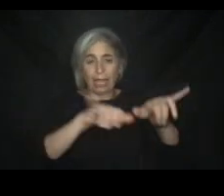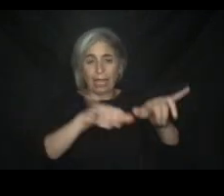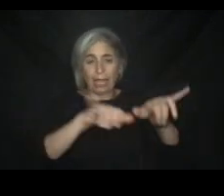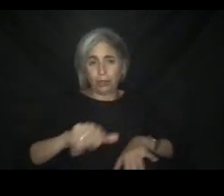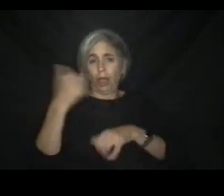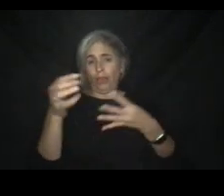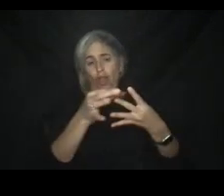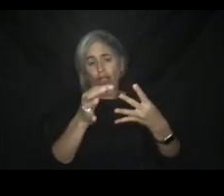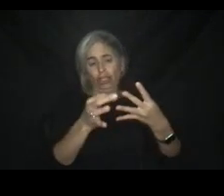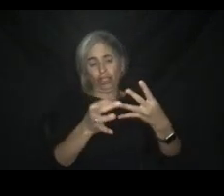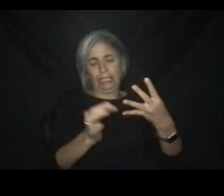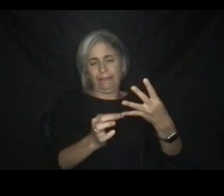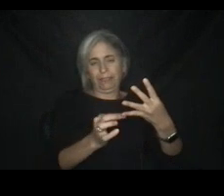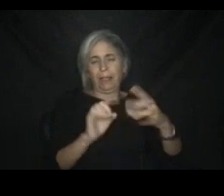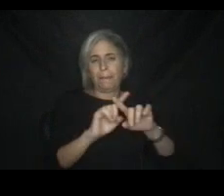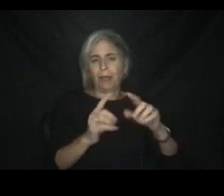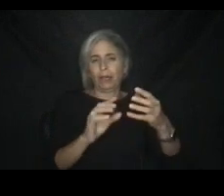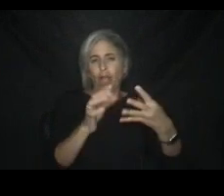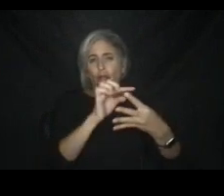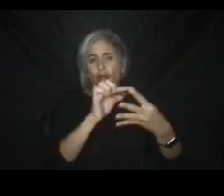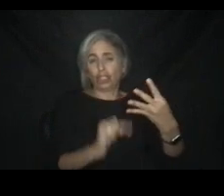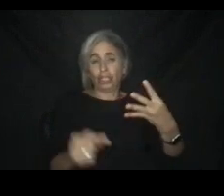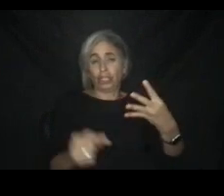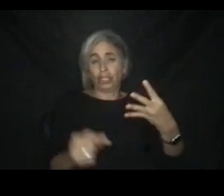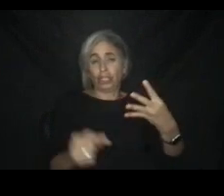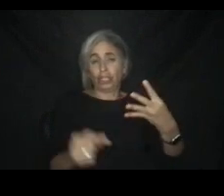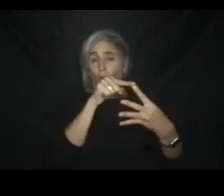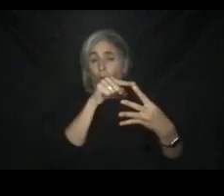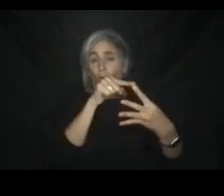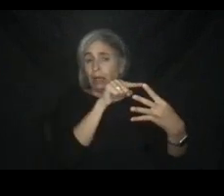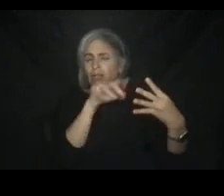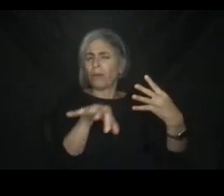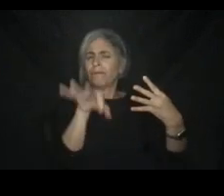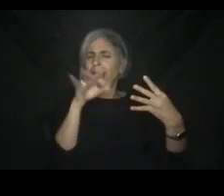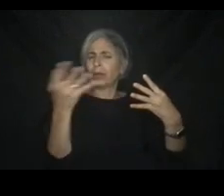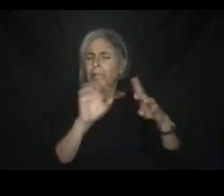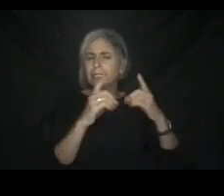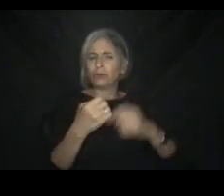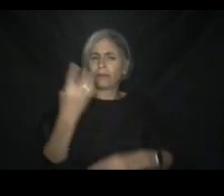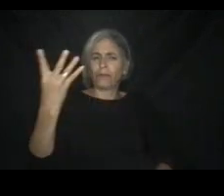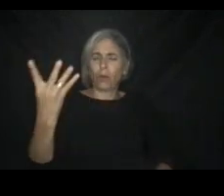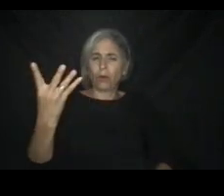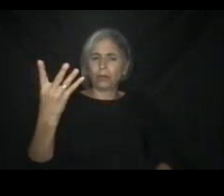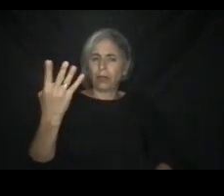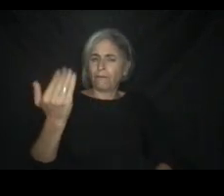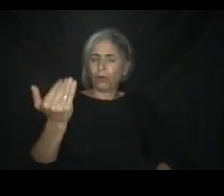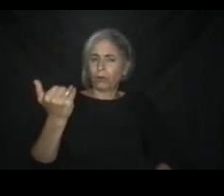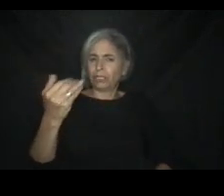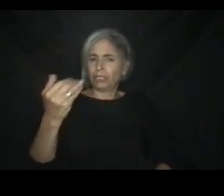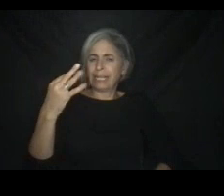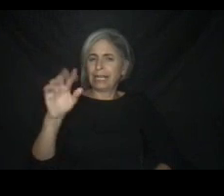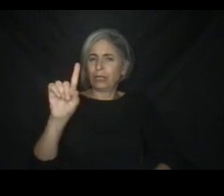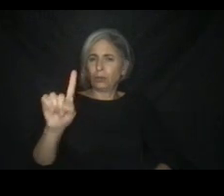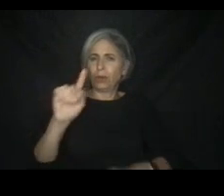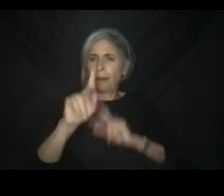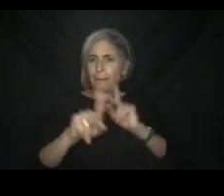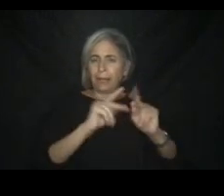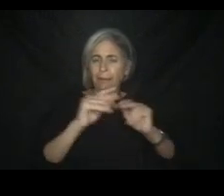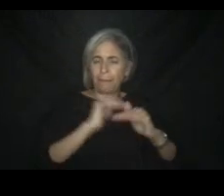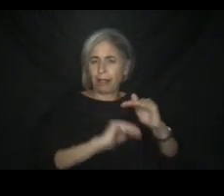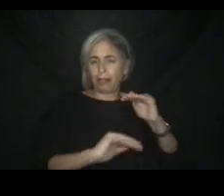alternatives. But here under alternative 1, what we find is that District 4 is 1,491 people below